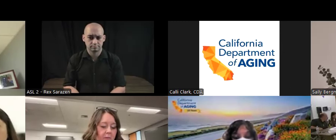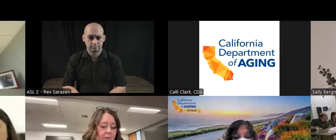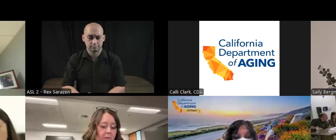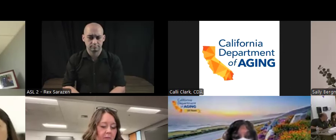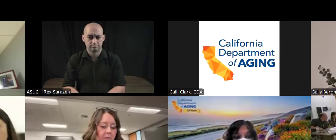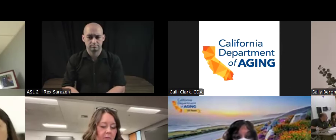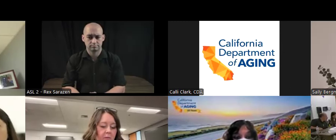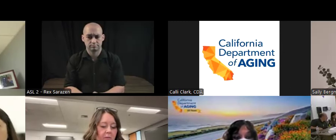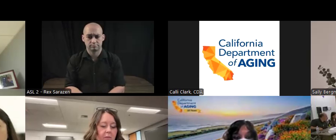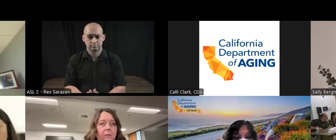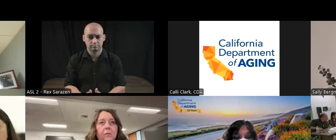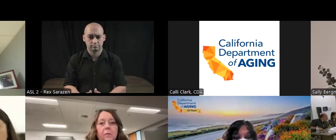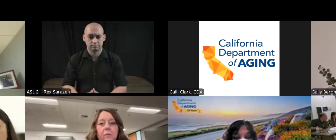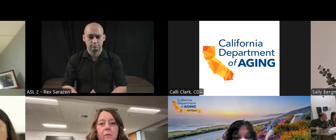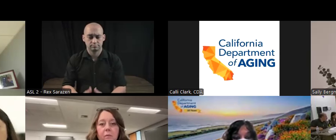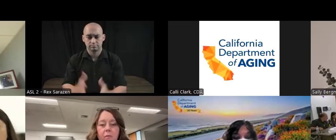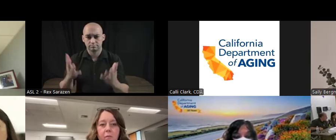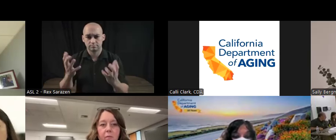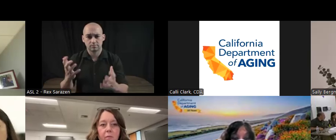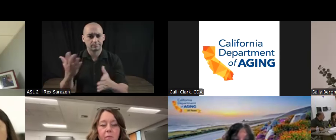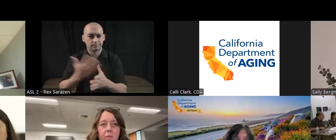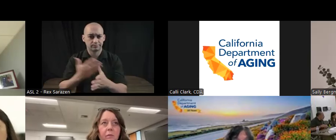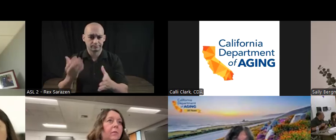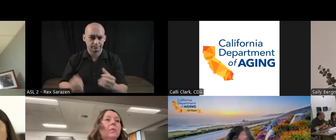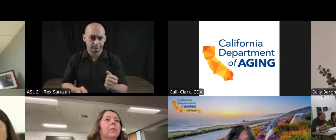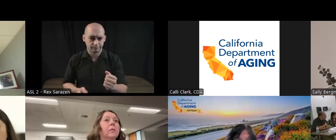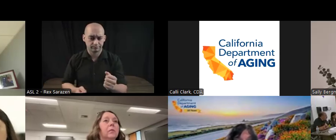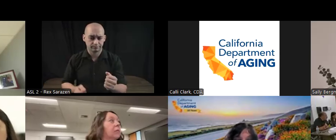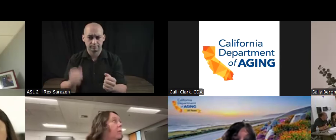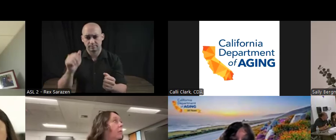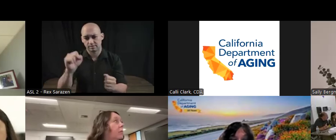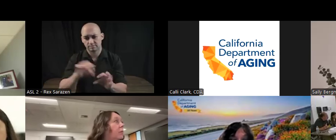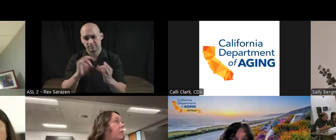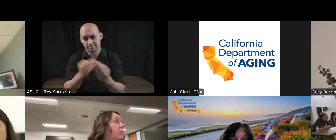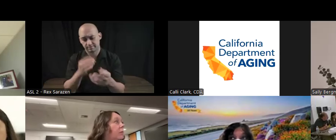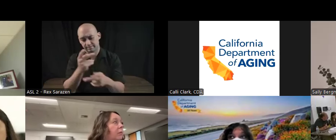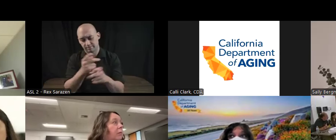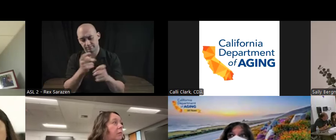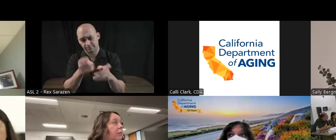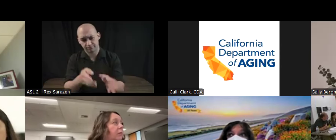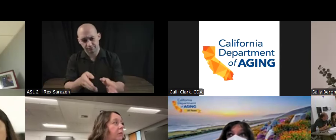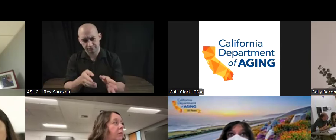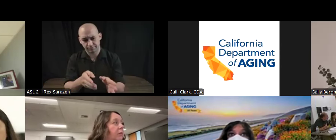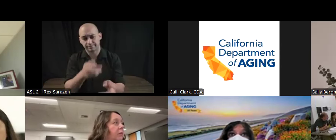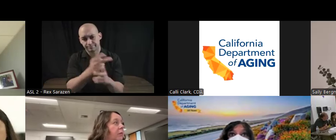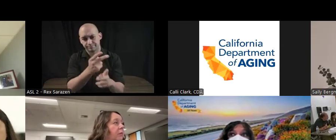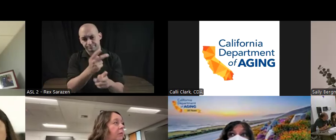I wanted to interject as a family caregiver caring for my